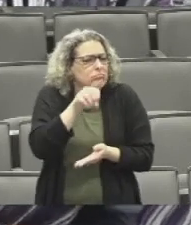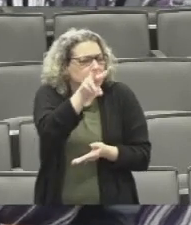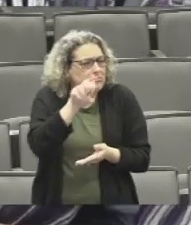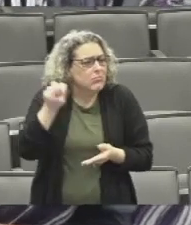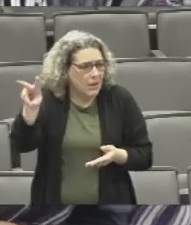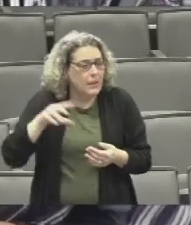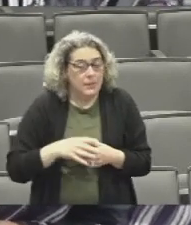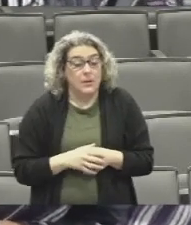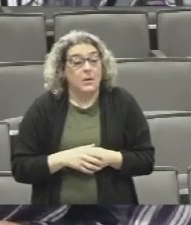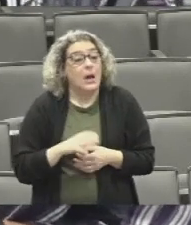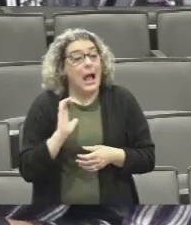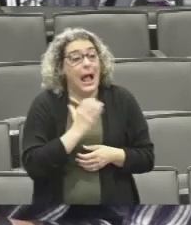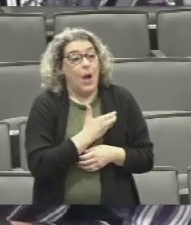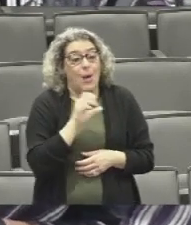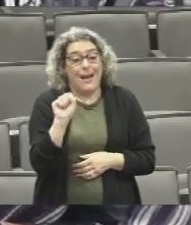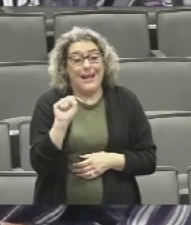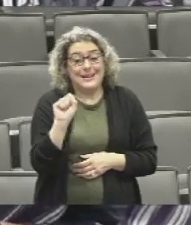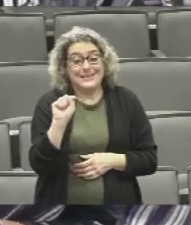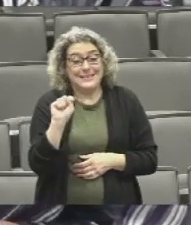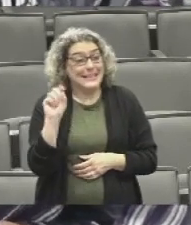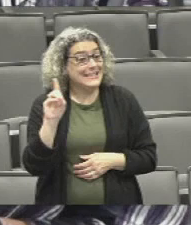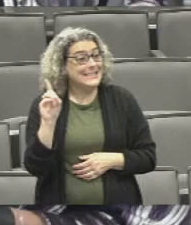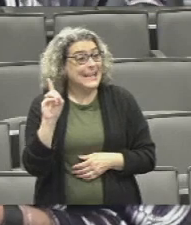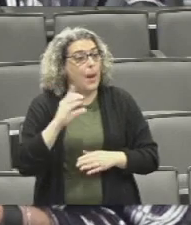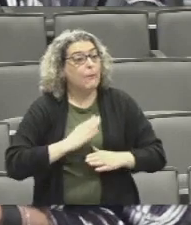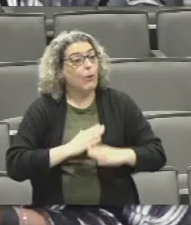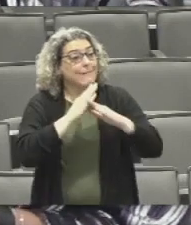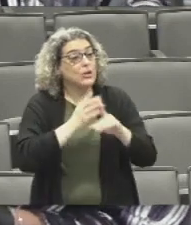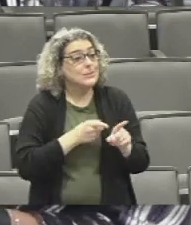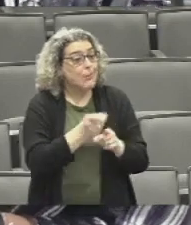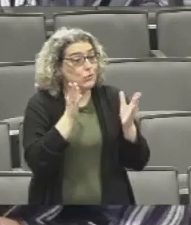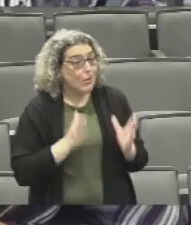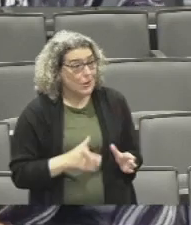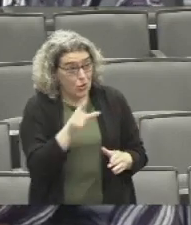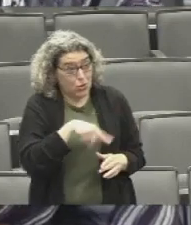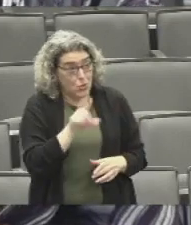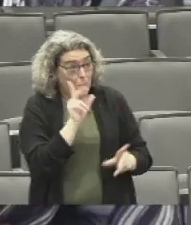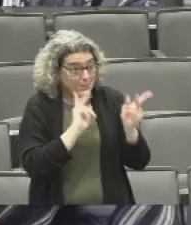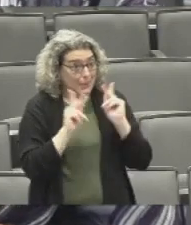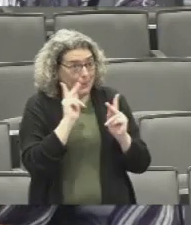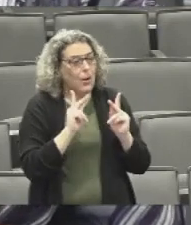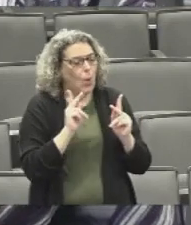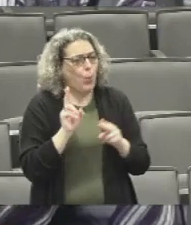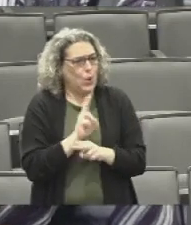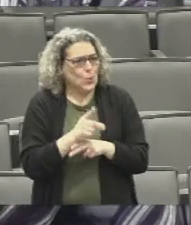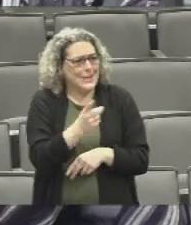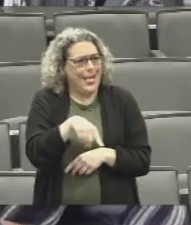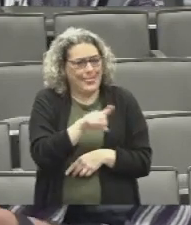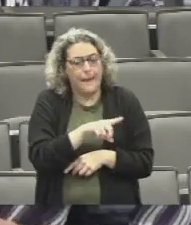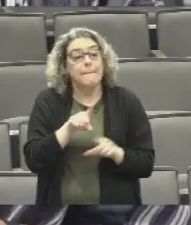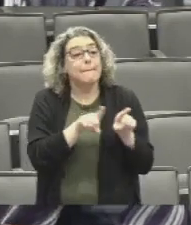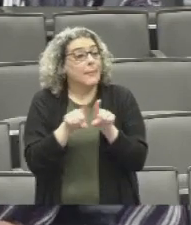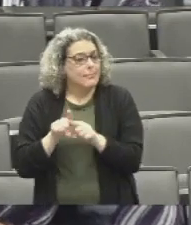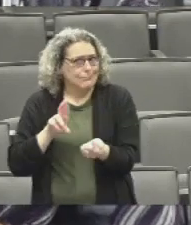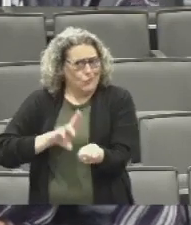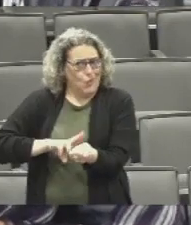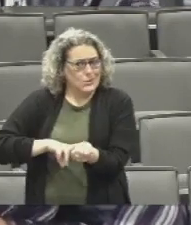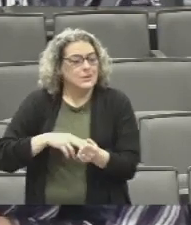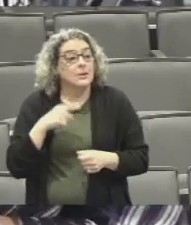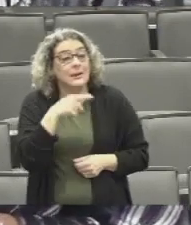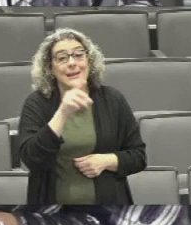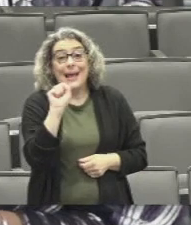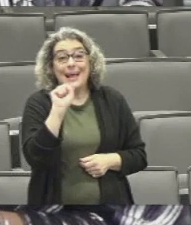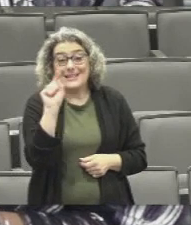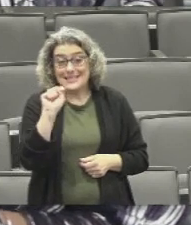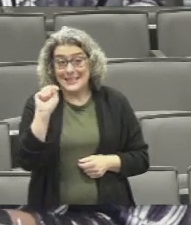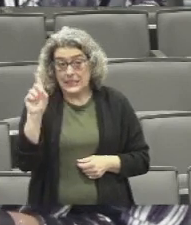have used our STD prevention specialist that has really worked well, as well as our nurses, because the STD